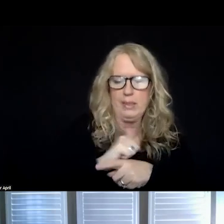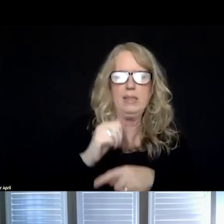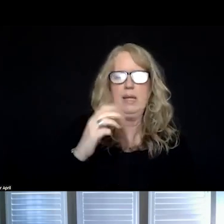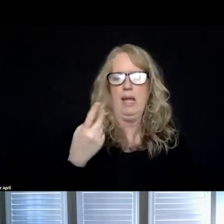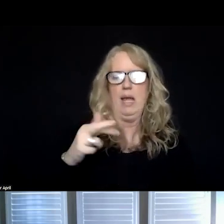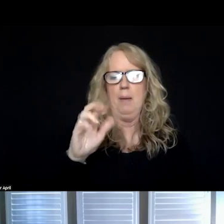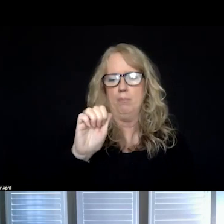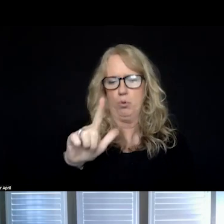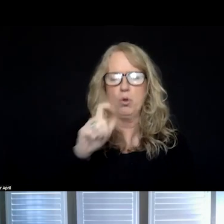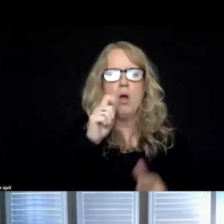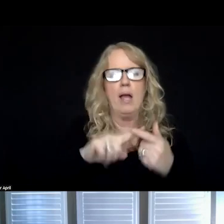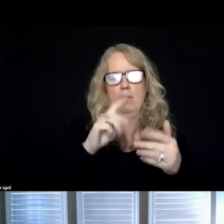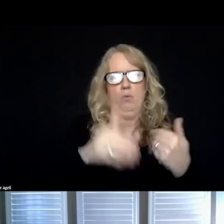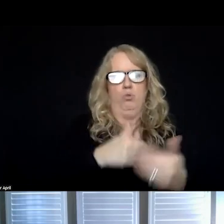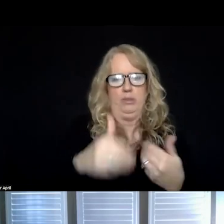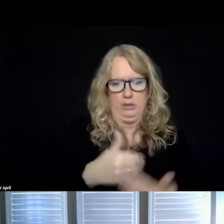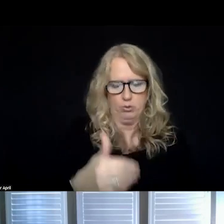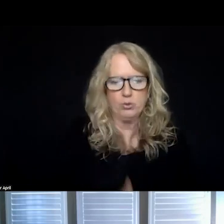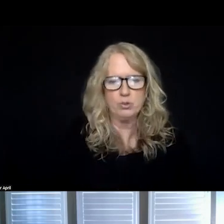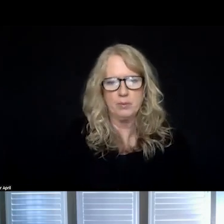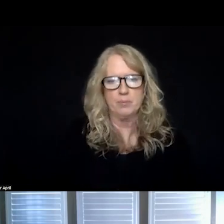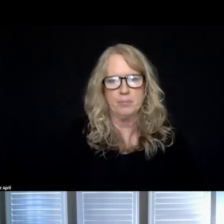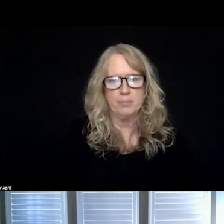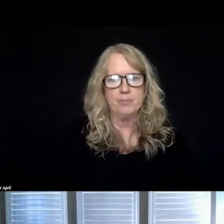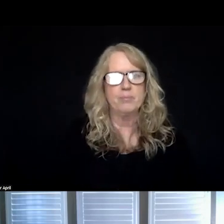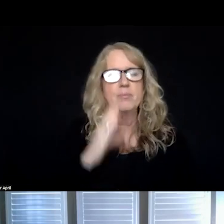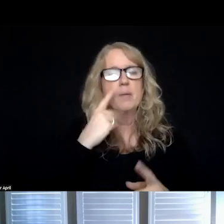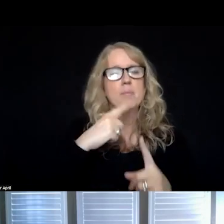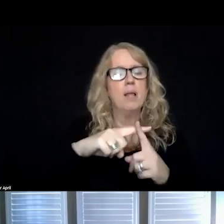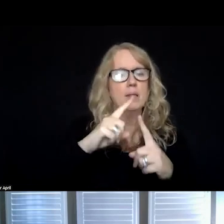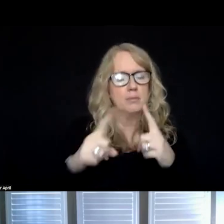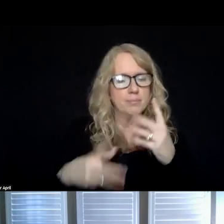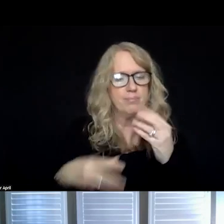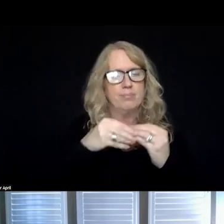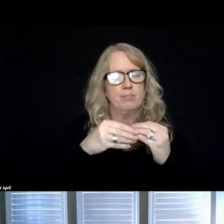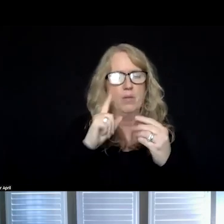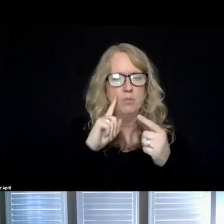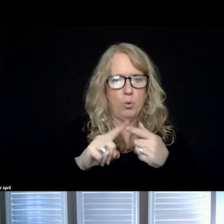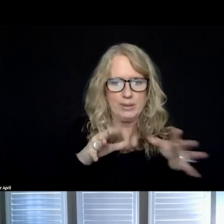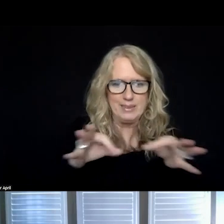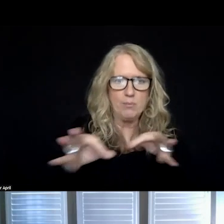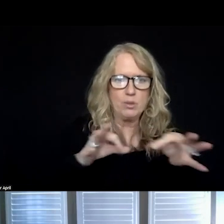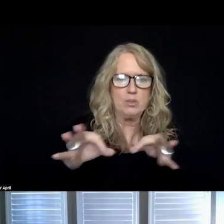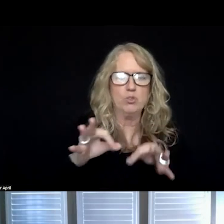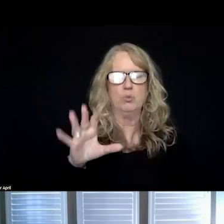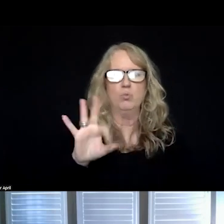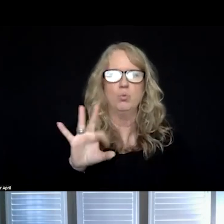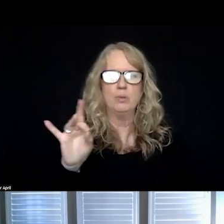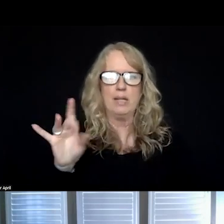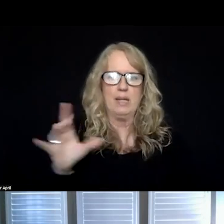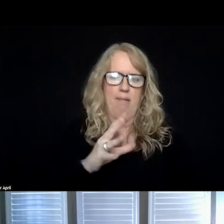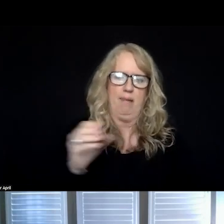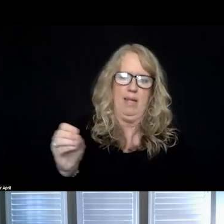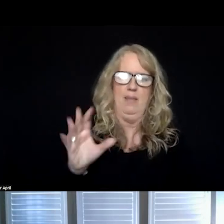and procedures. And in accordance with that, we added definitions to that 988 and